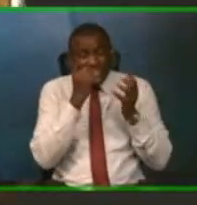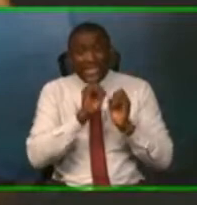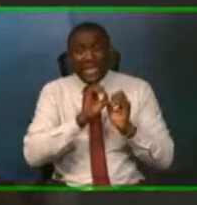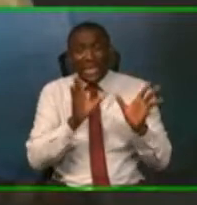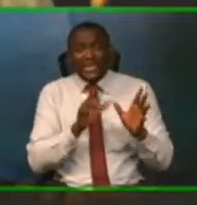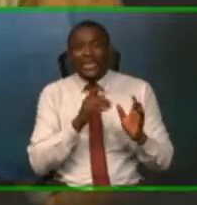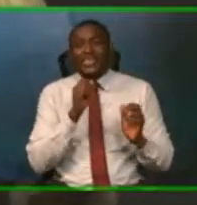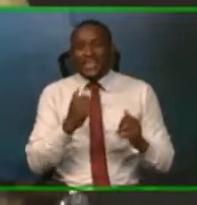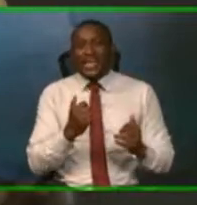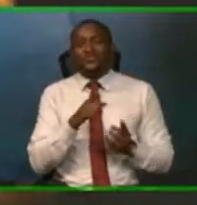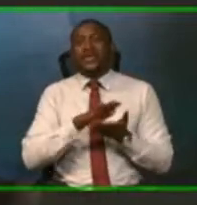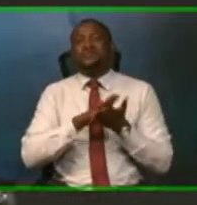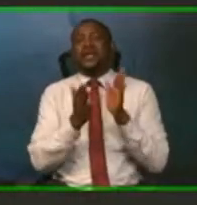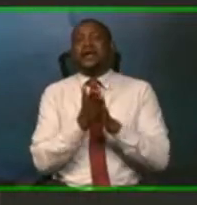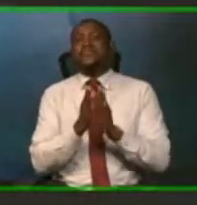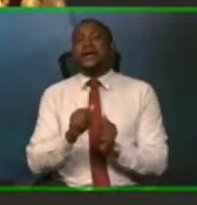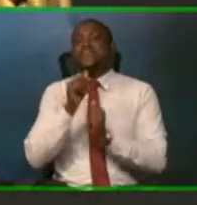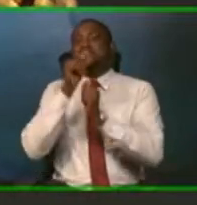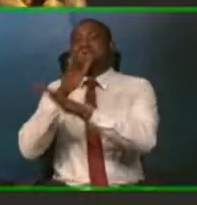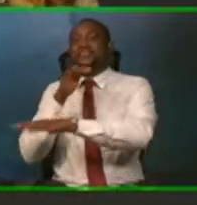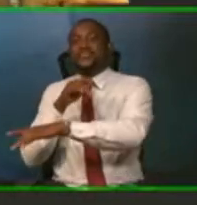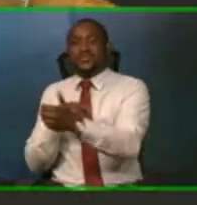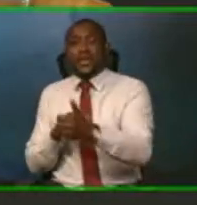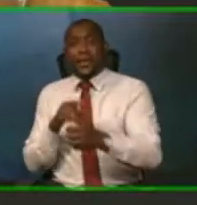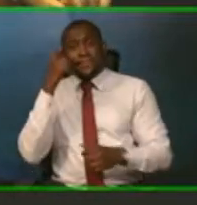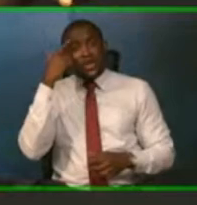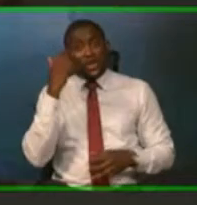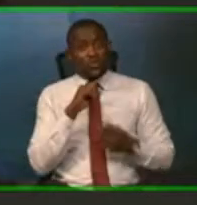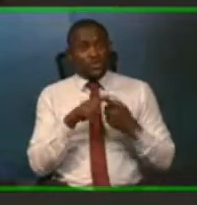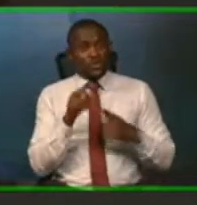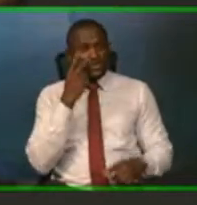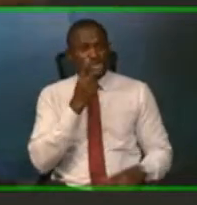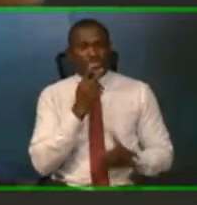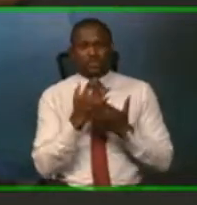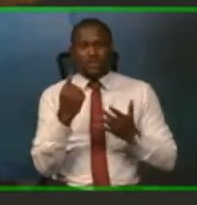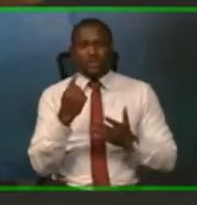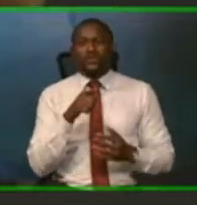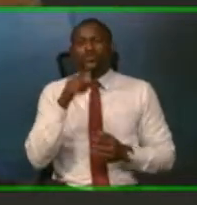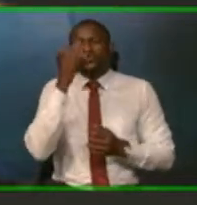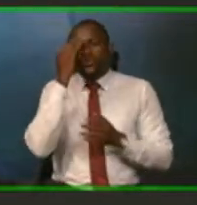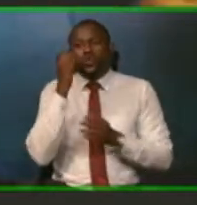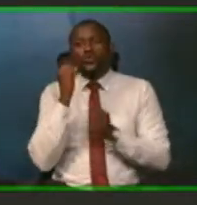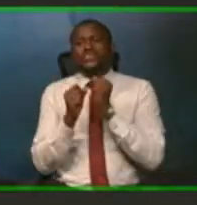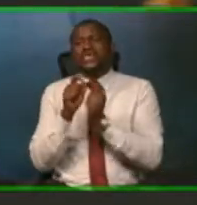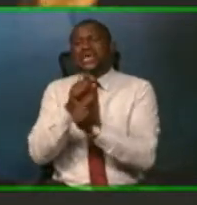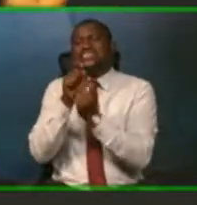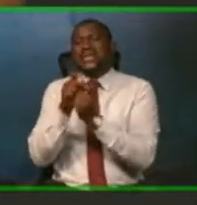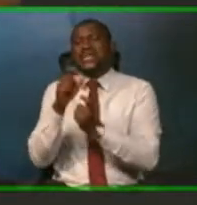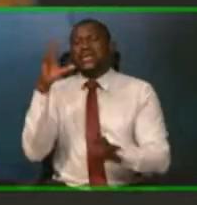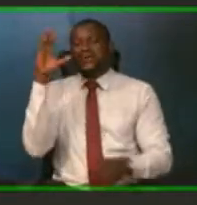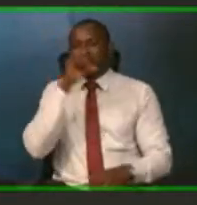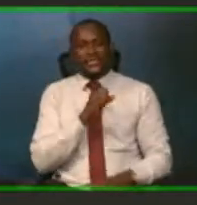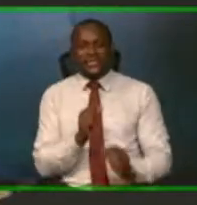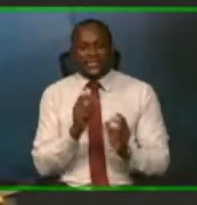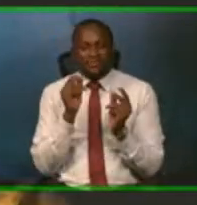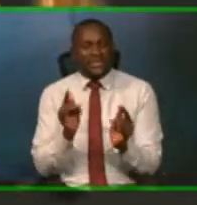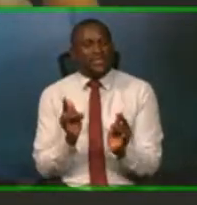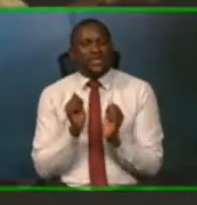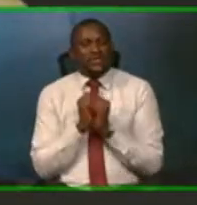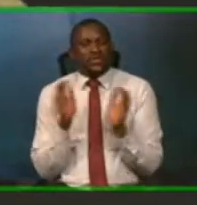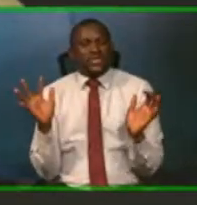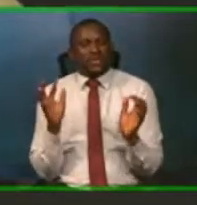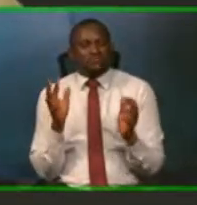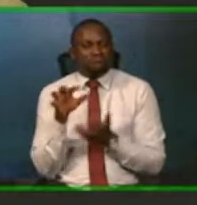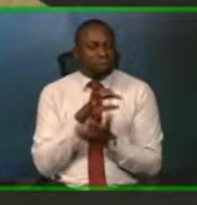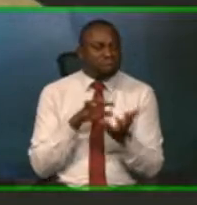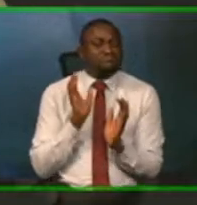a doctor's level of precision, when you see someone, you know what pattern they are missing. Immediately, without ambiguity, you can